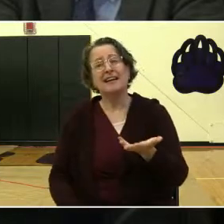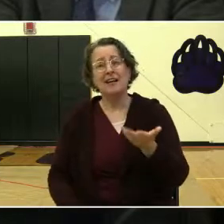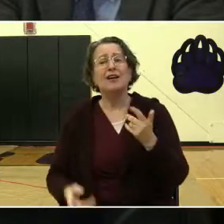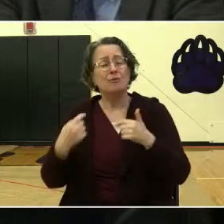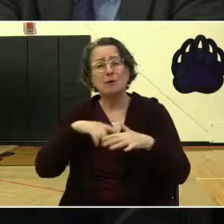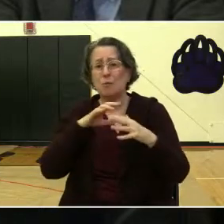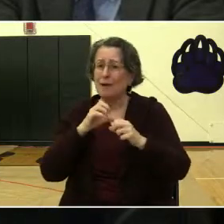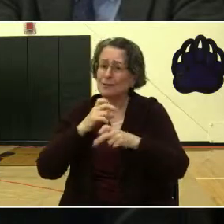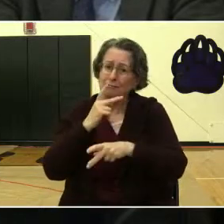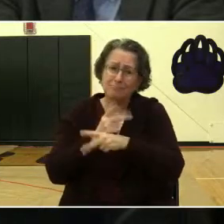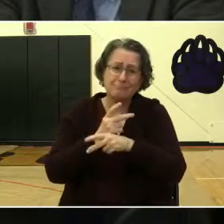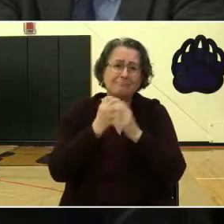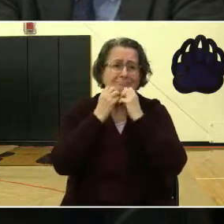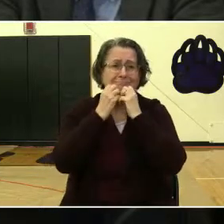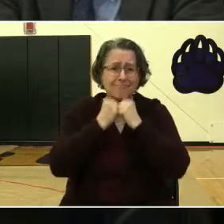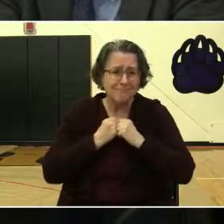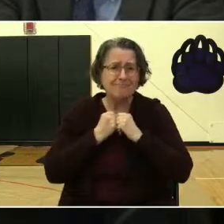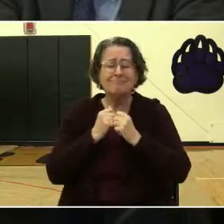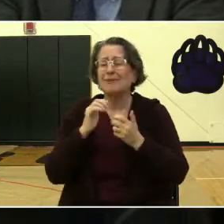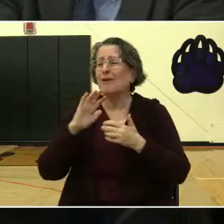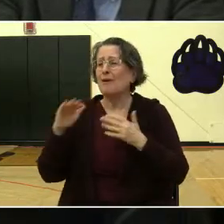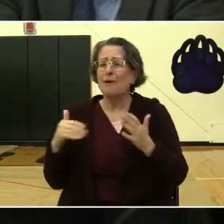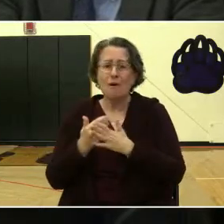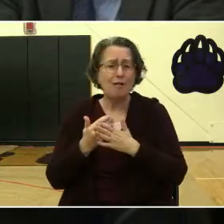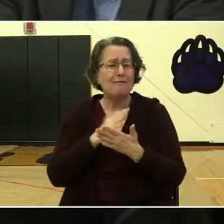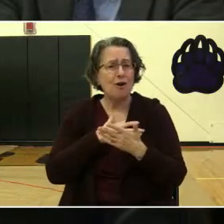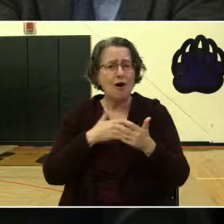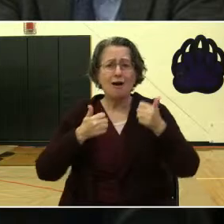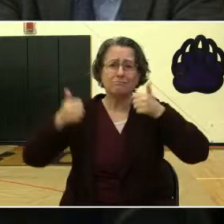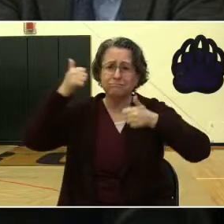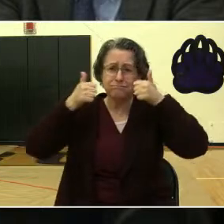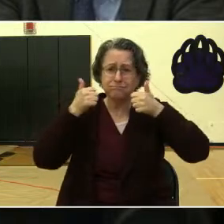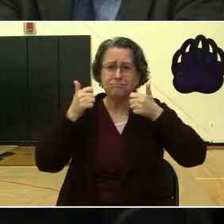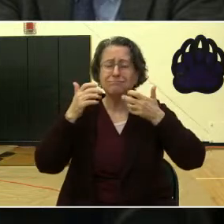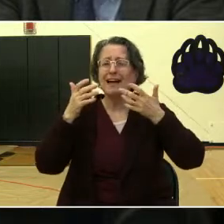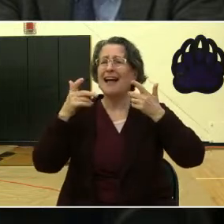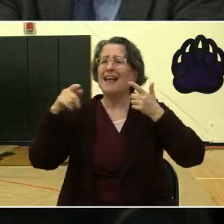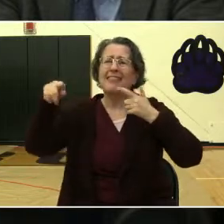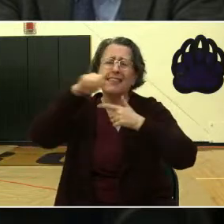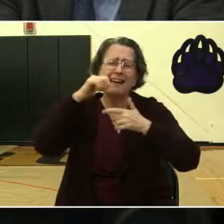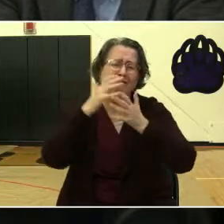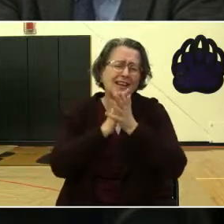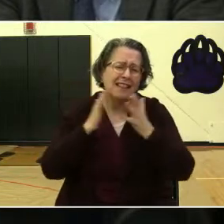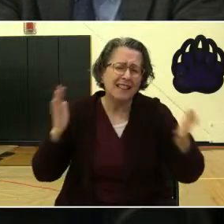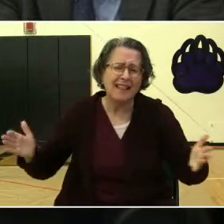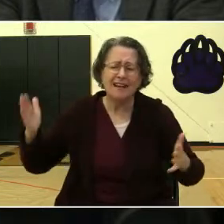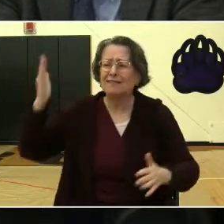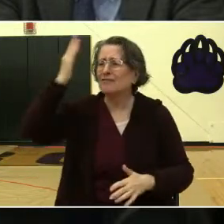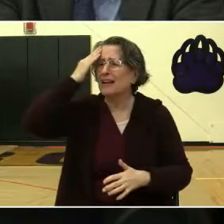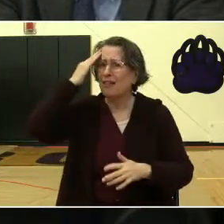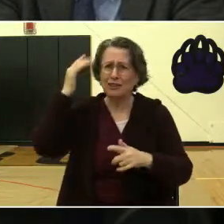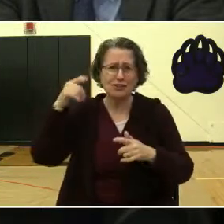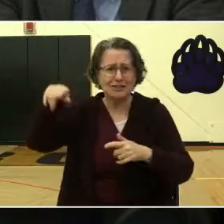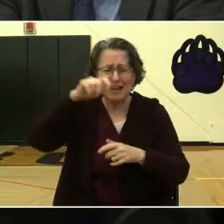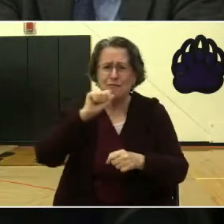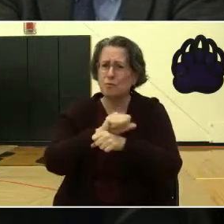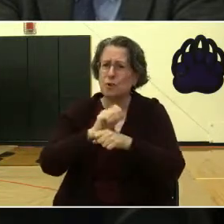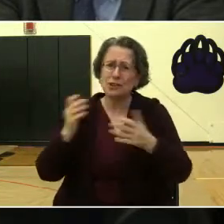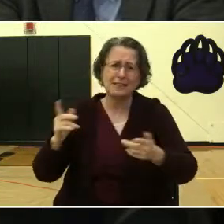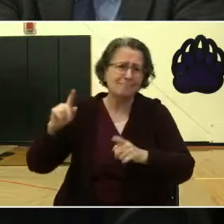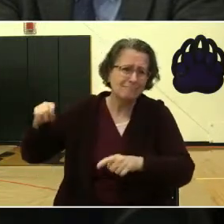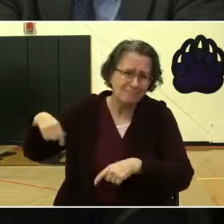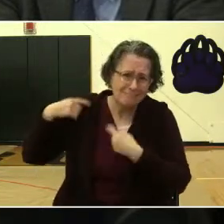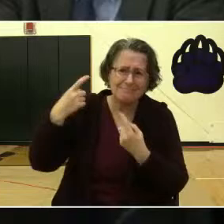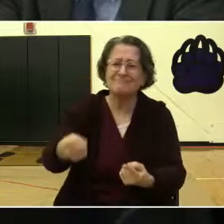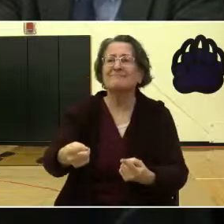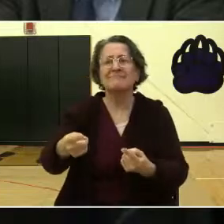of the all of the service and all the uh institutional knowledge that the department heads have and you see it when you have